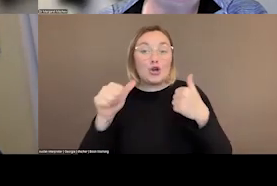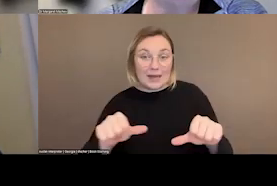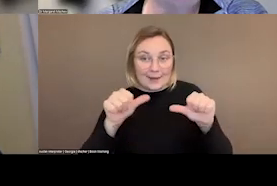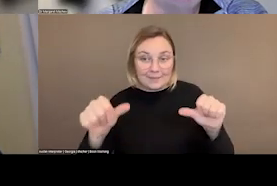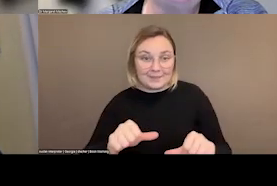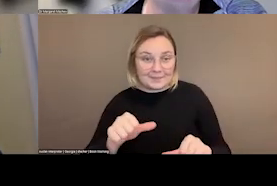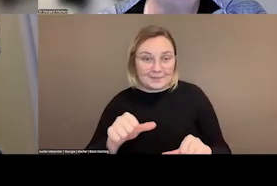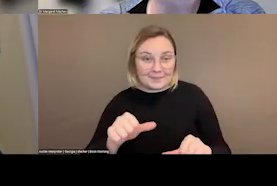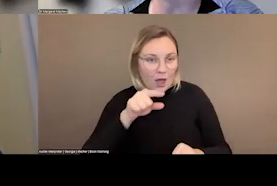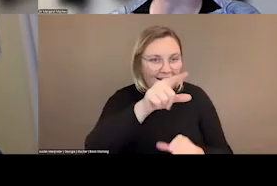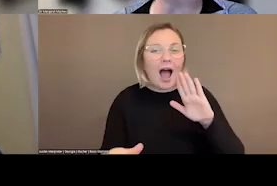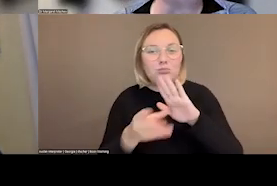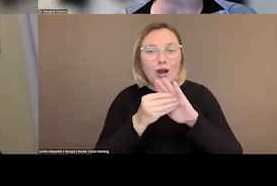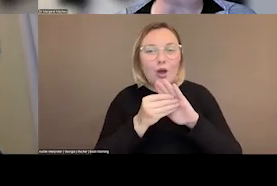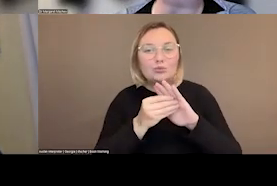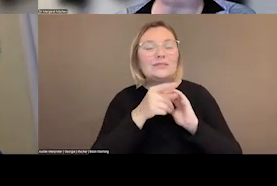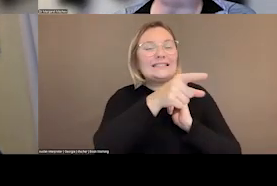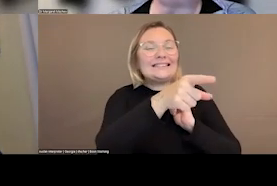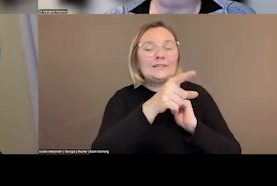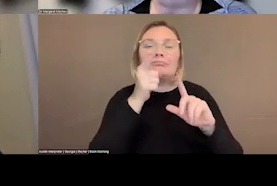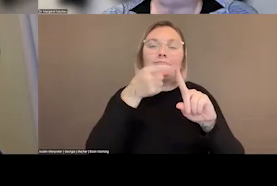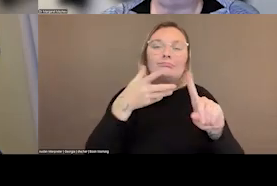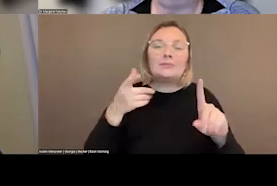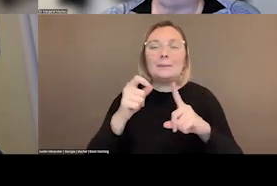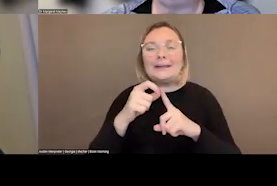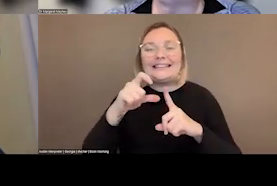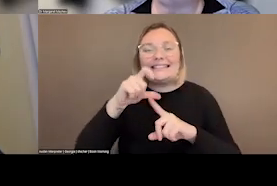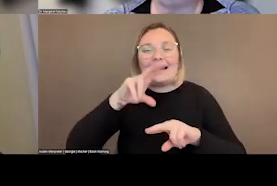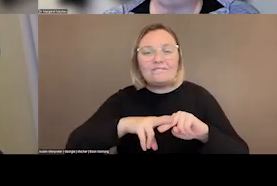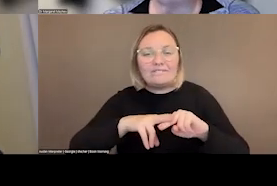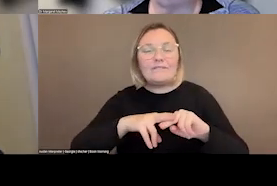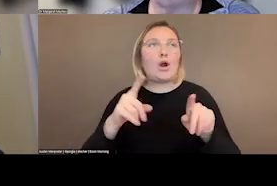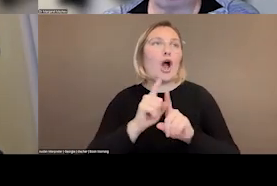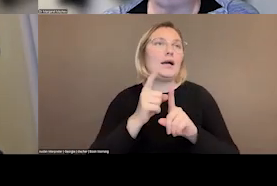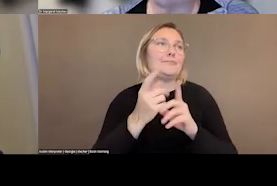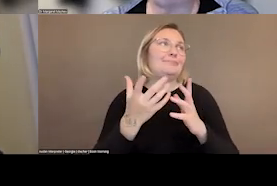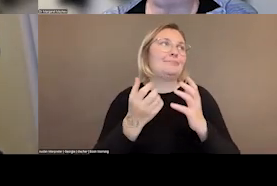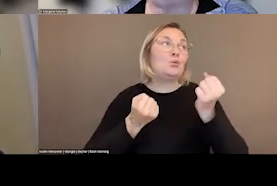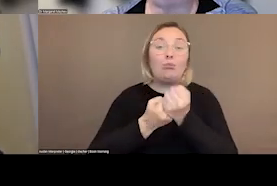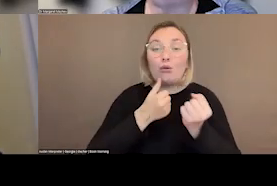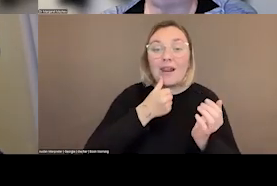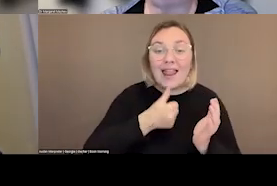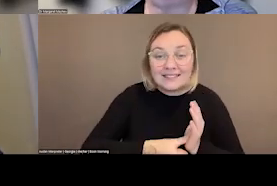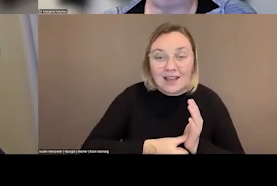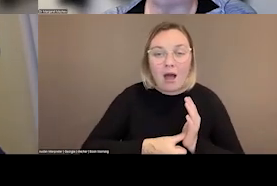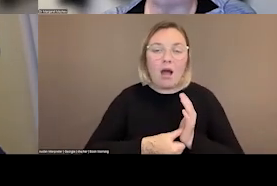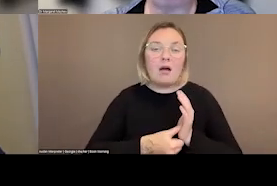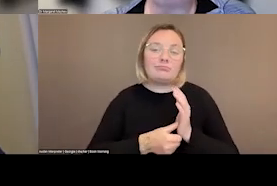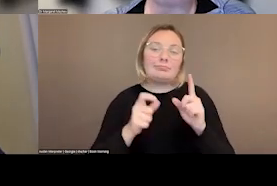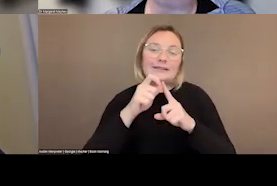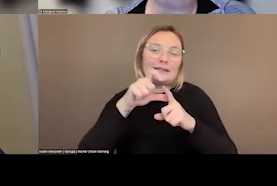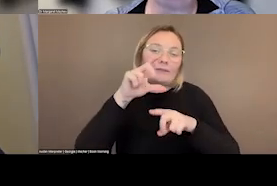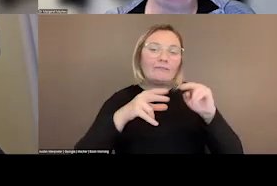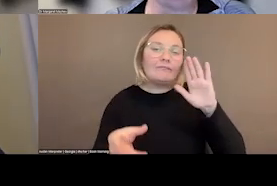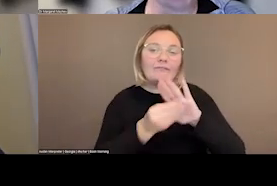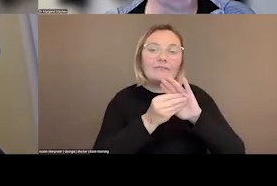yeah, that's the upload, but yeah. especially things like PDFs of support letters, is that the Yes. thing to kind of upload?